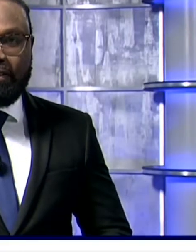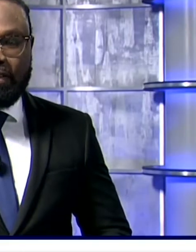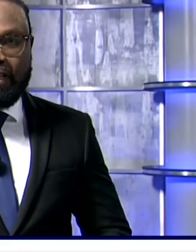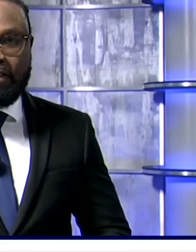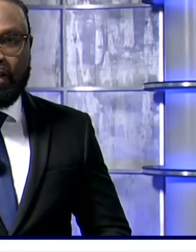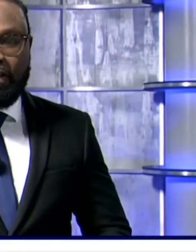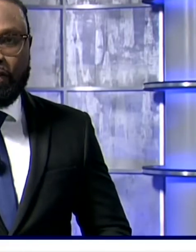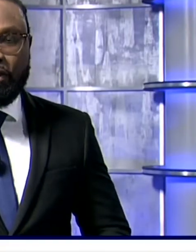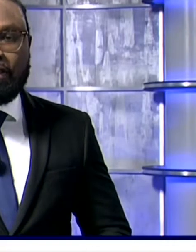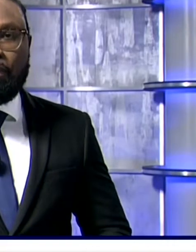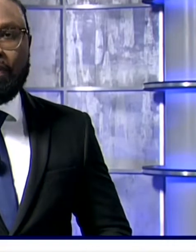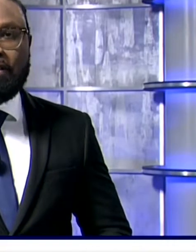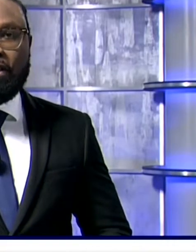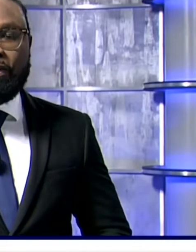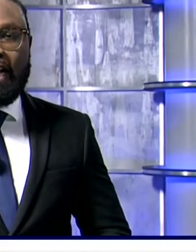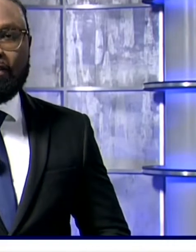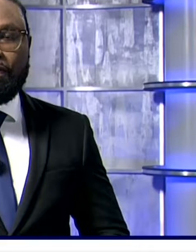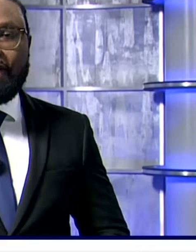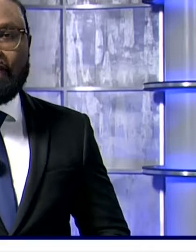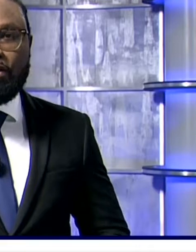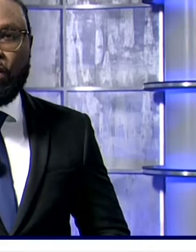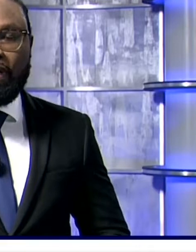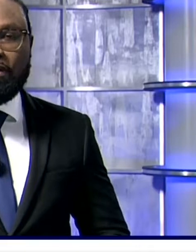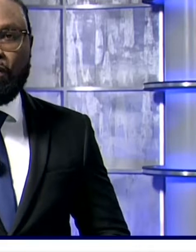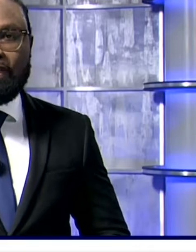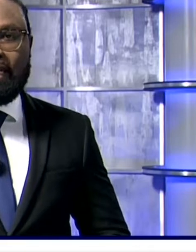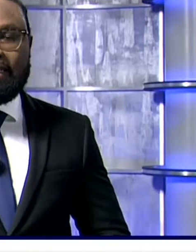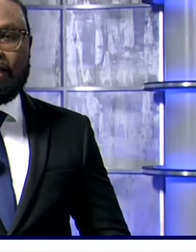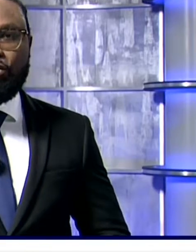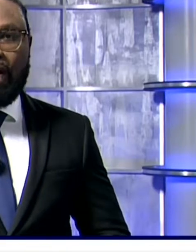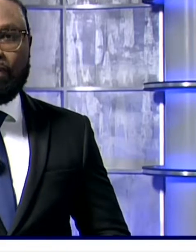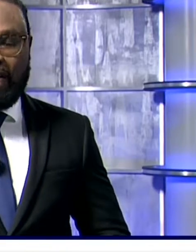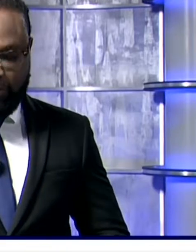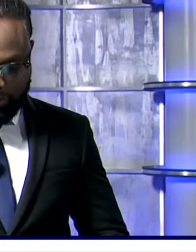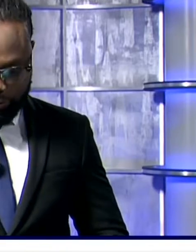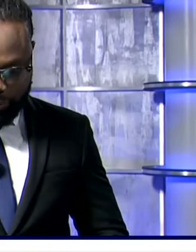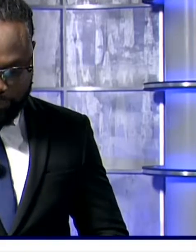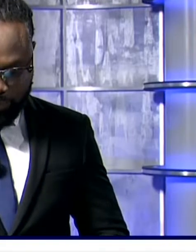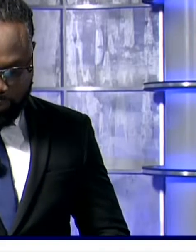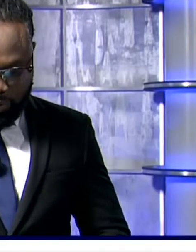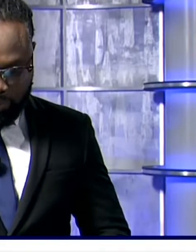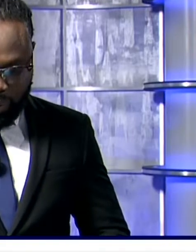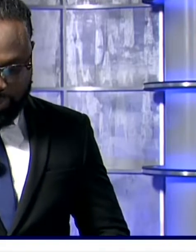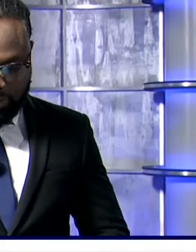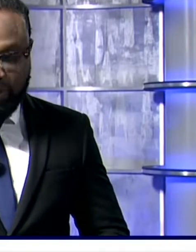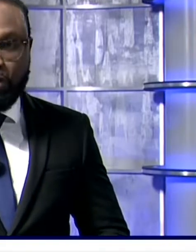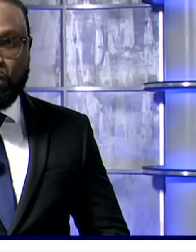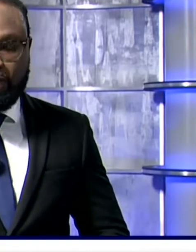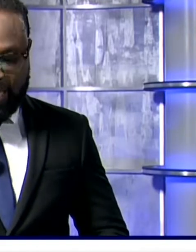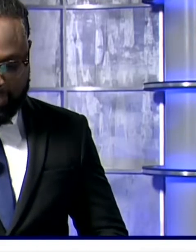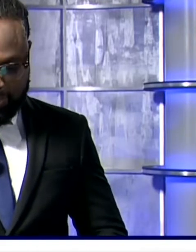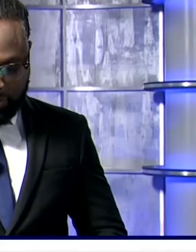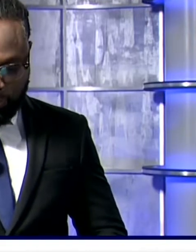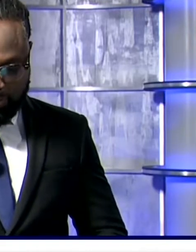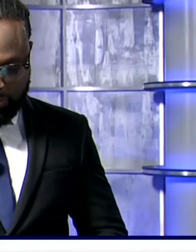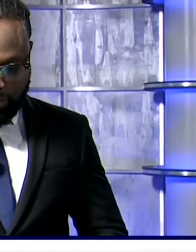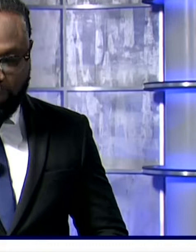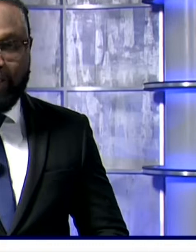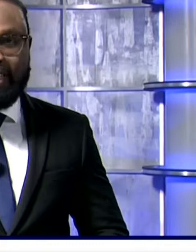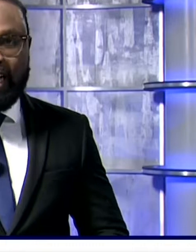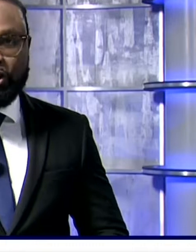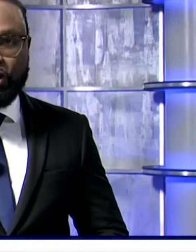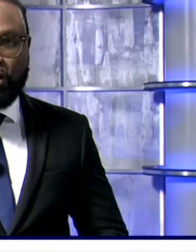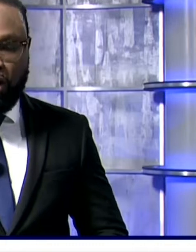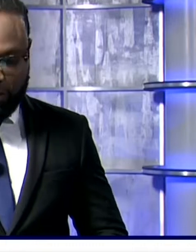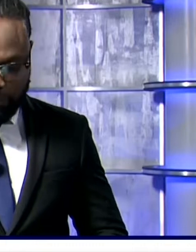Making headlines tonight, the tourism minister reacts to the latest U.S. COVID-19 travel advisory. Barbados bestows Kenya's president